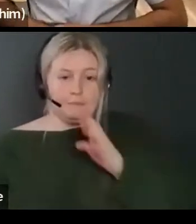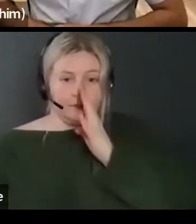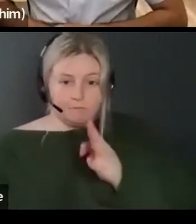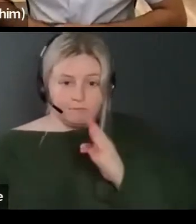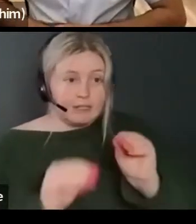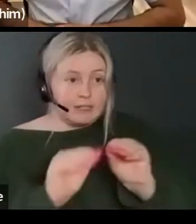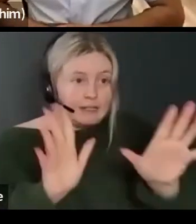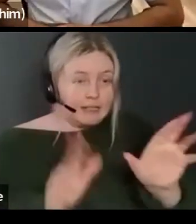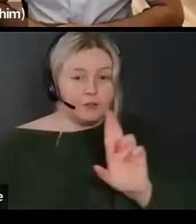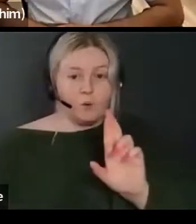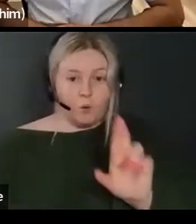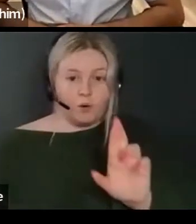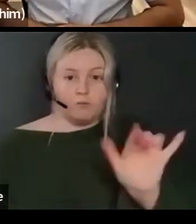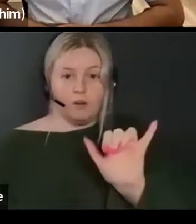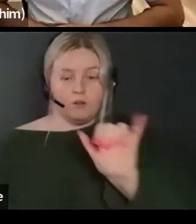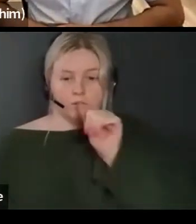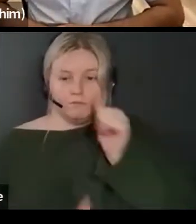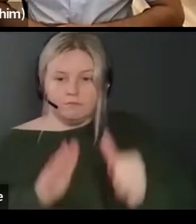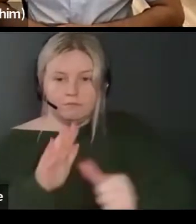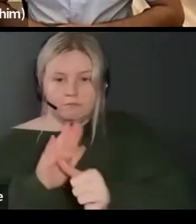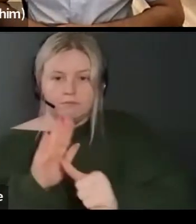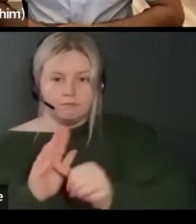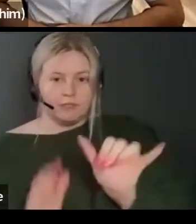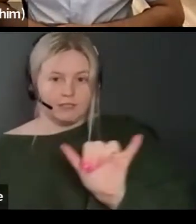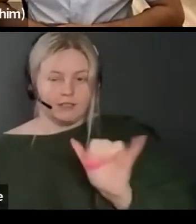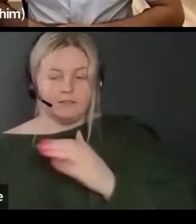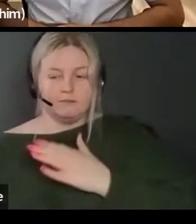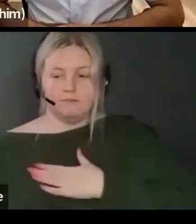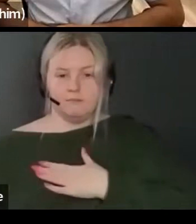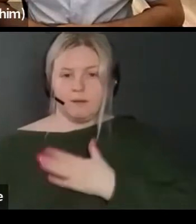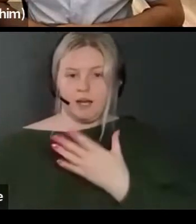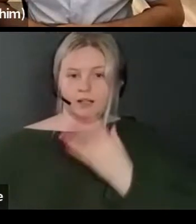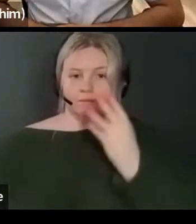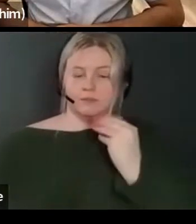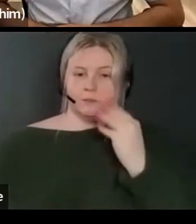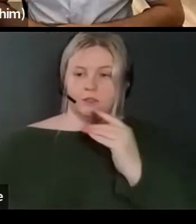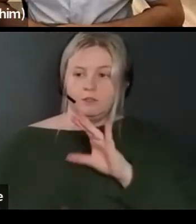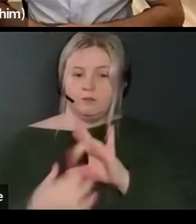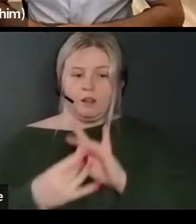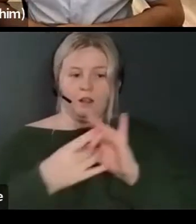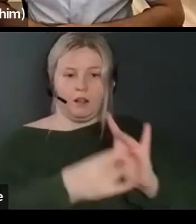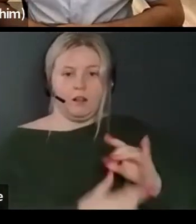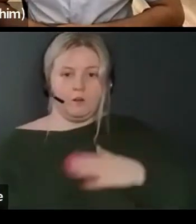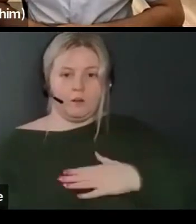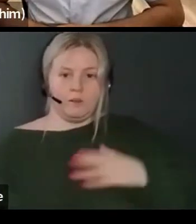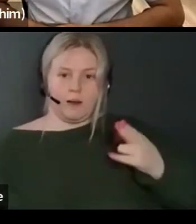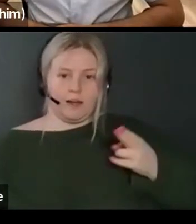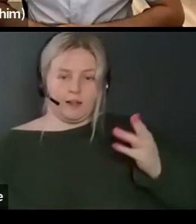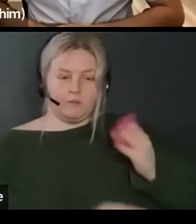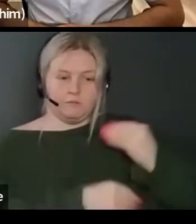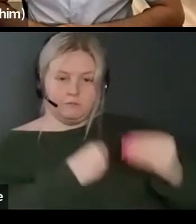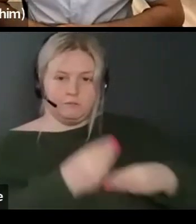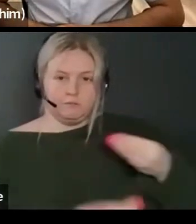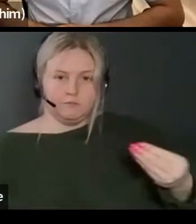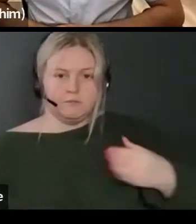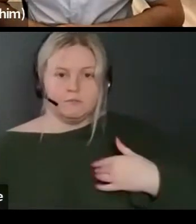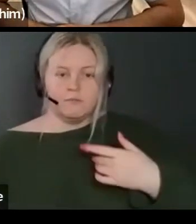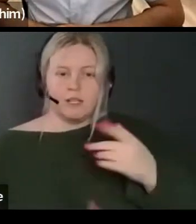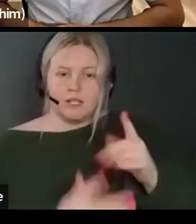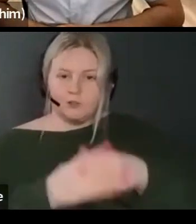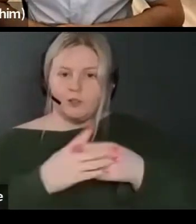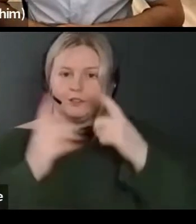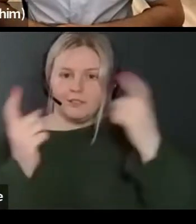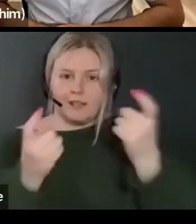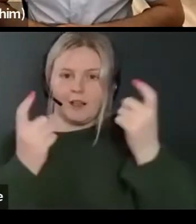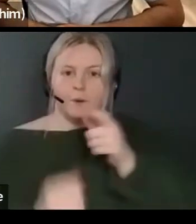And as I began my journey of reconnecting with my heritage, I also really began to celebrate who I am and the